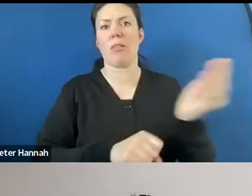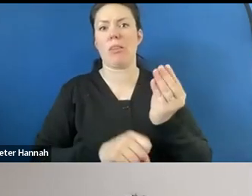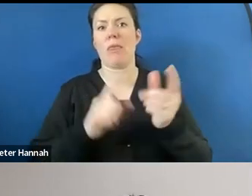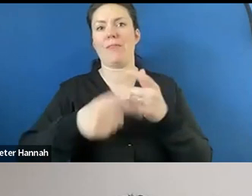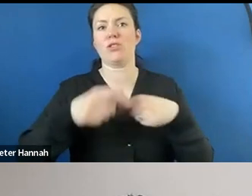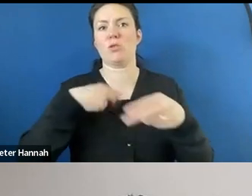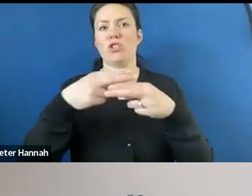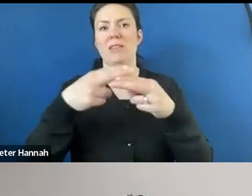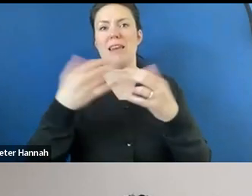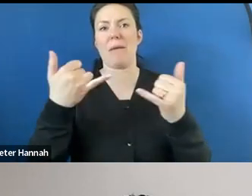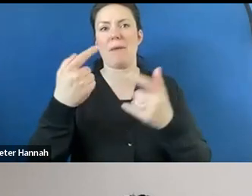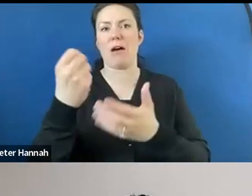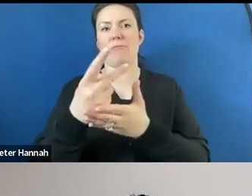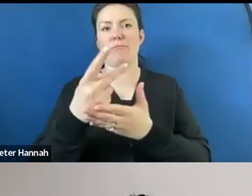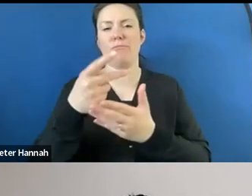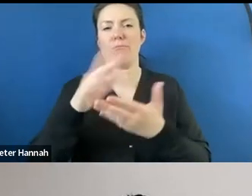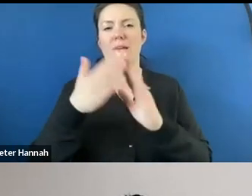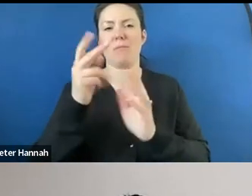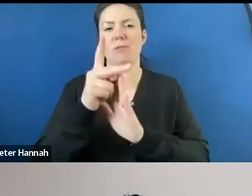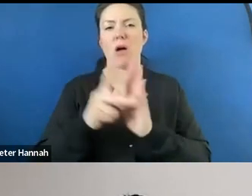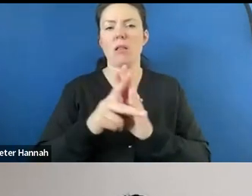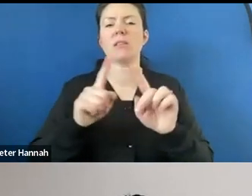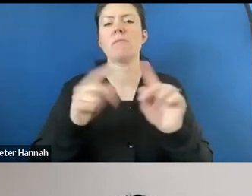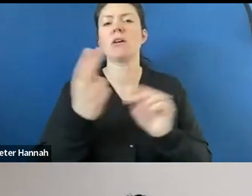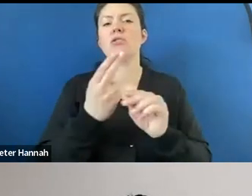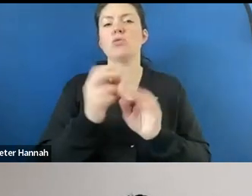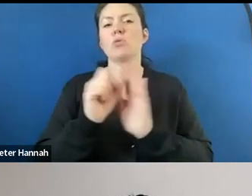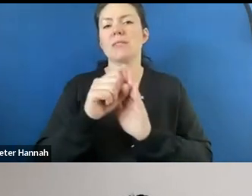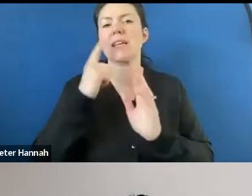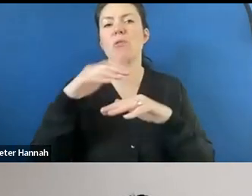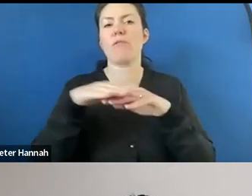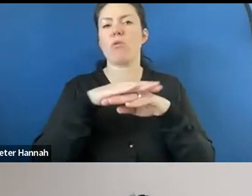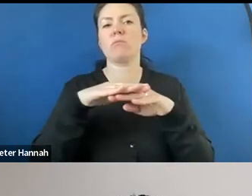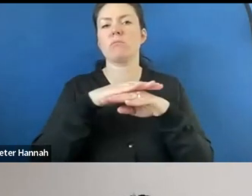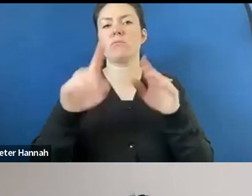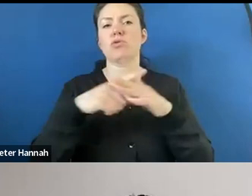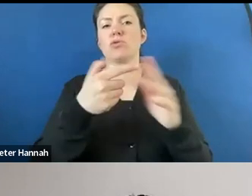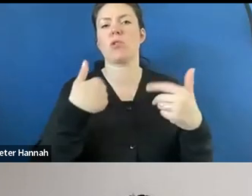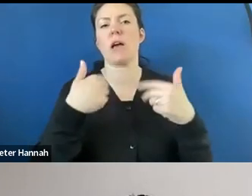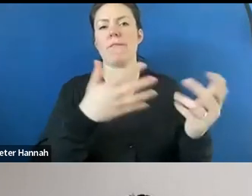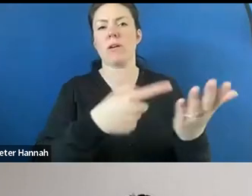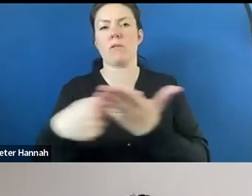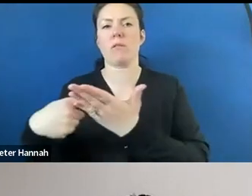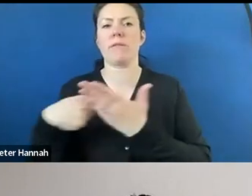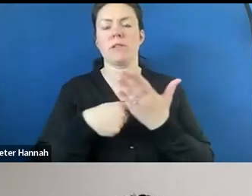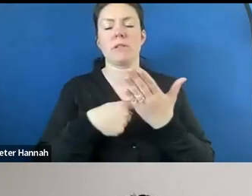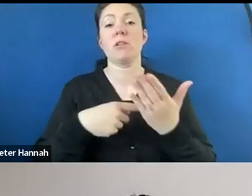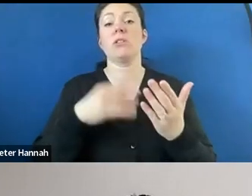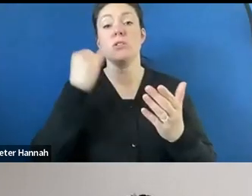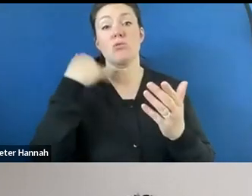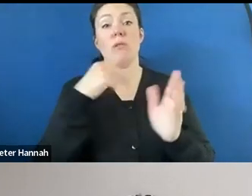it, but just a baseline for people to start to have those conversations about how you can have a policy